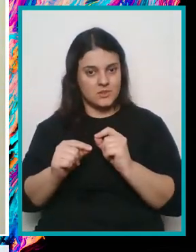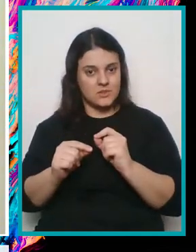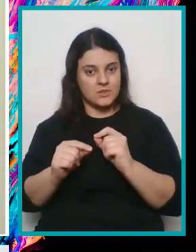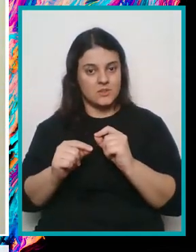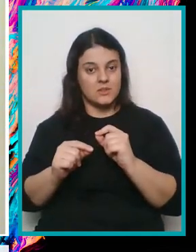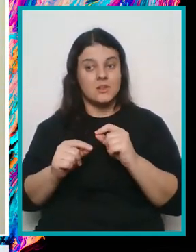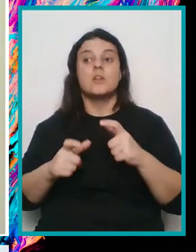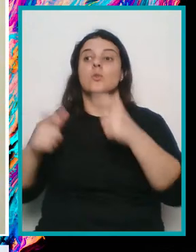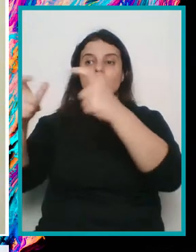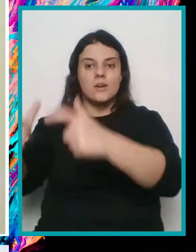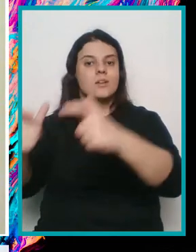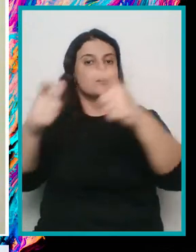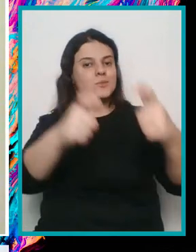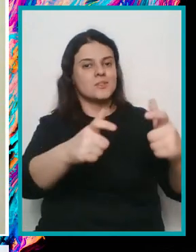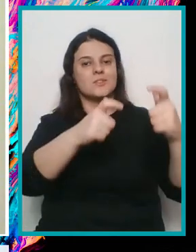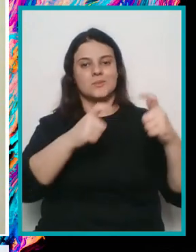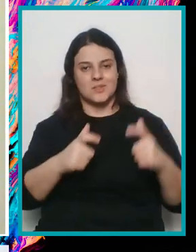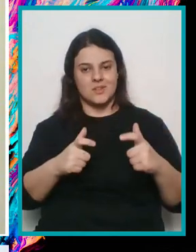voices from those communities,